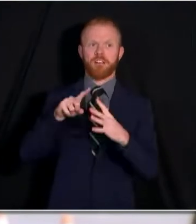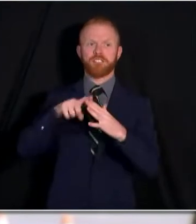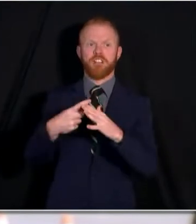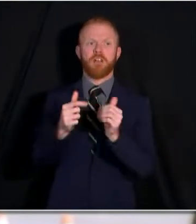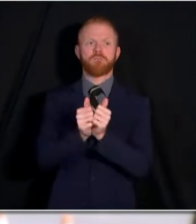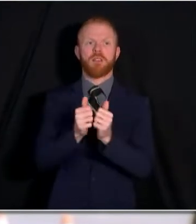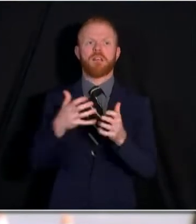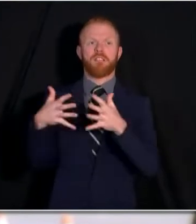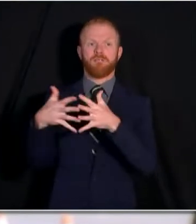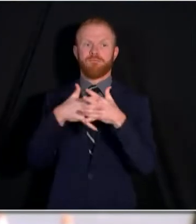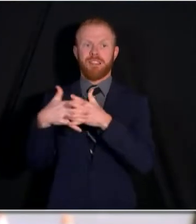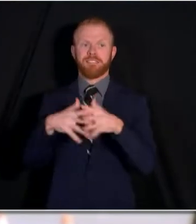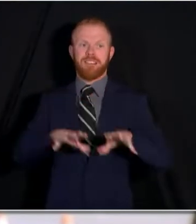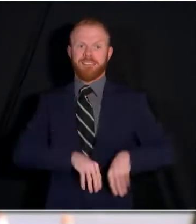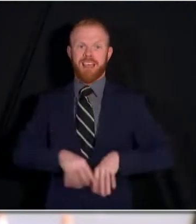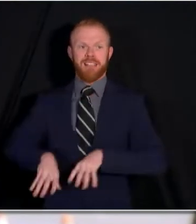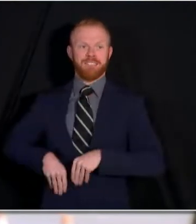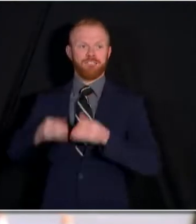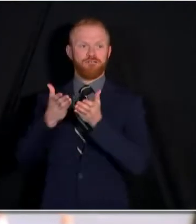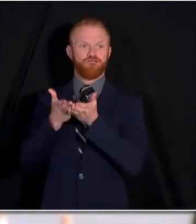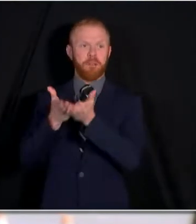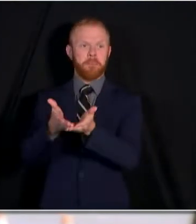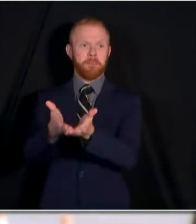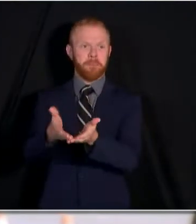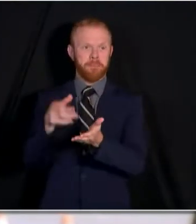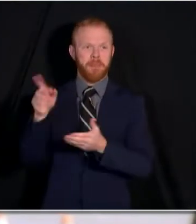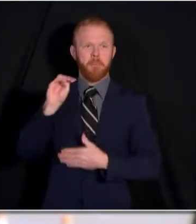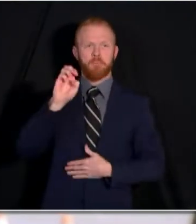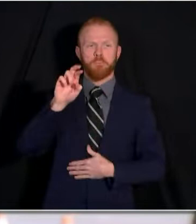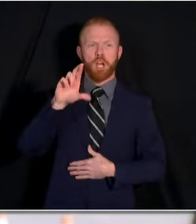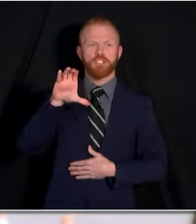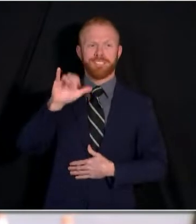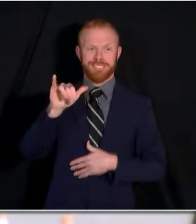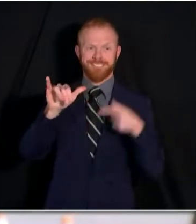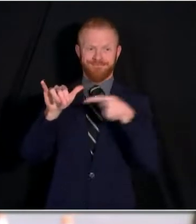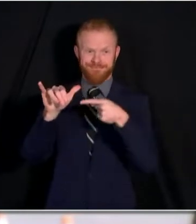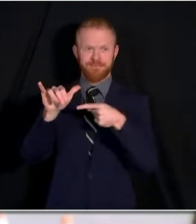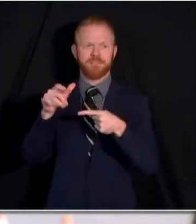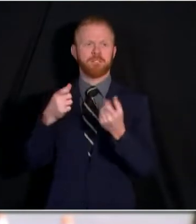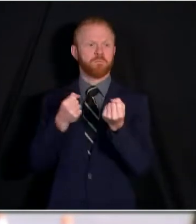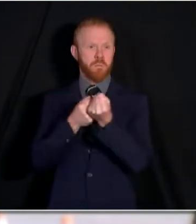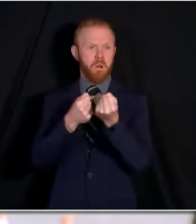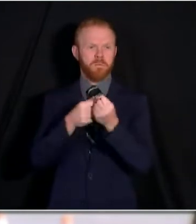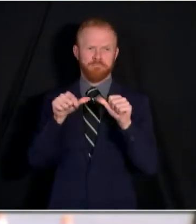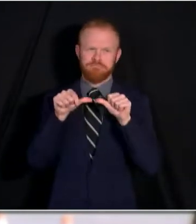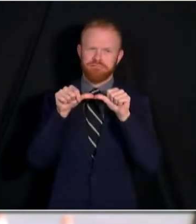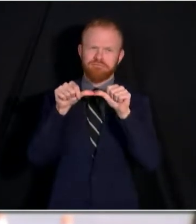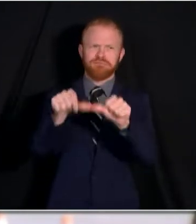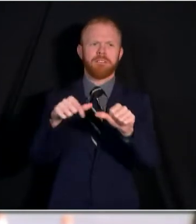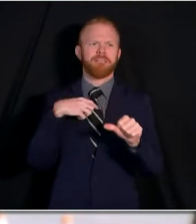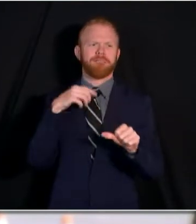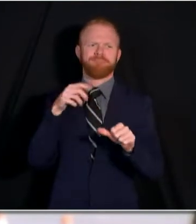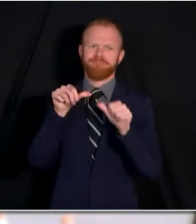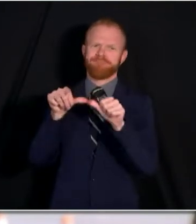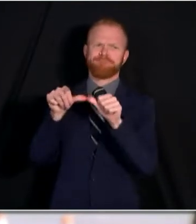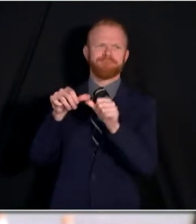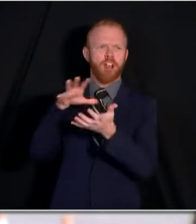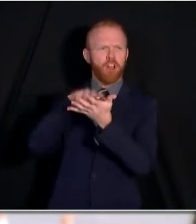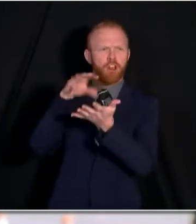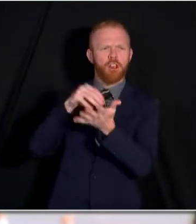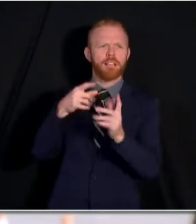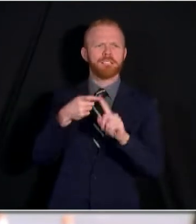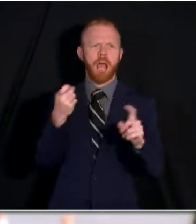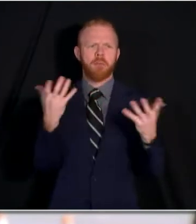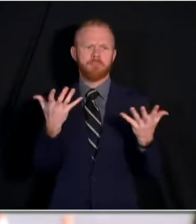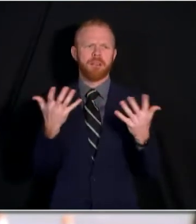ship, Mercy, right here in this area. That support continued as we took lessons learned and we embedded ourselves in